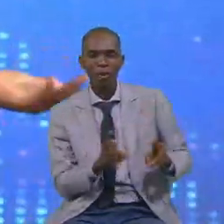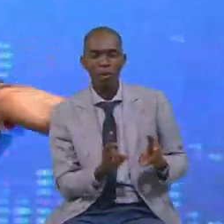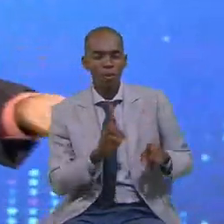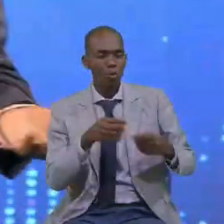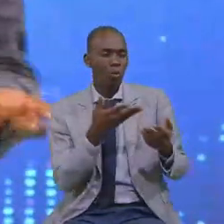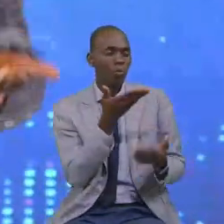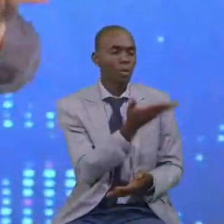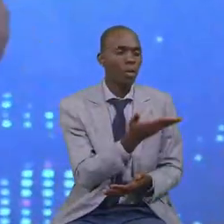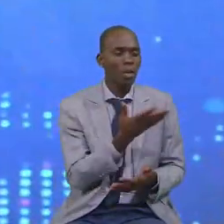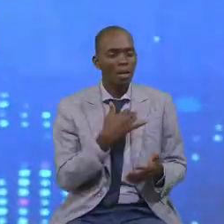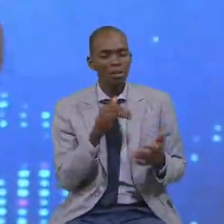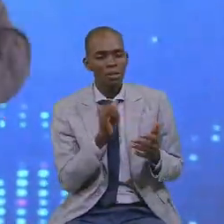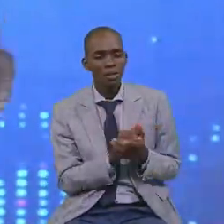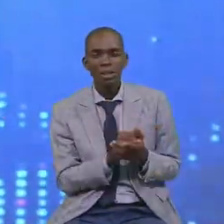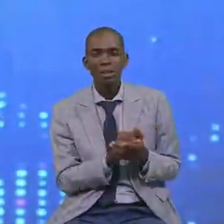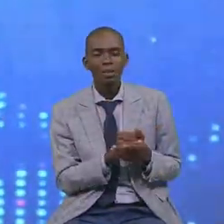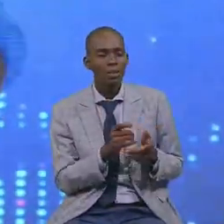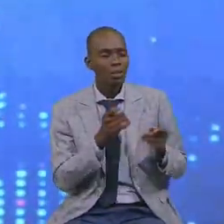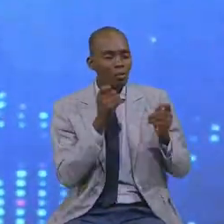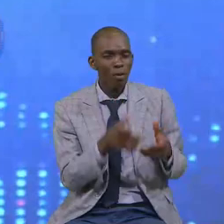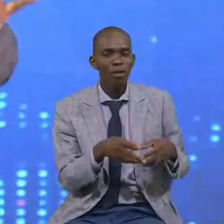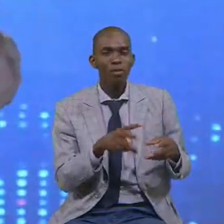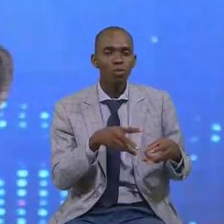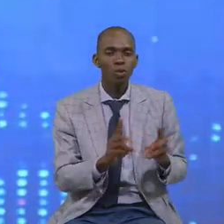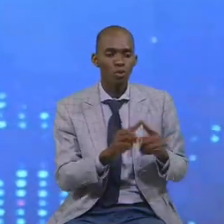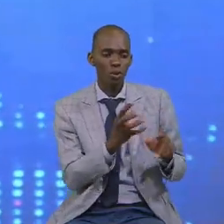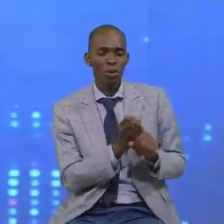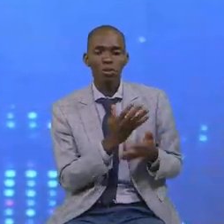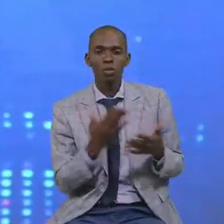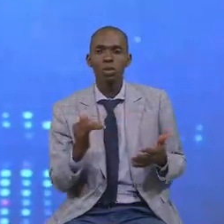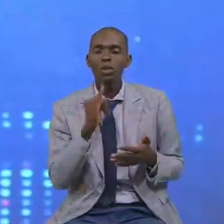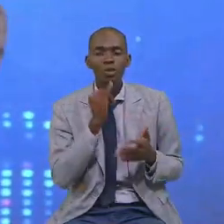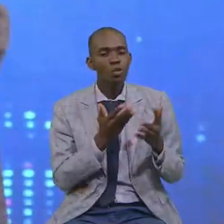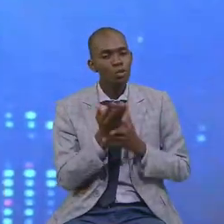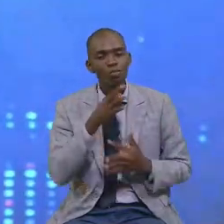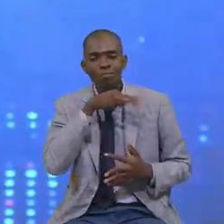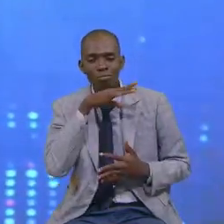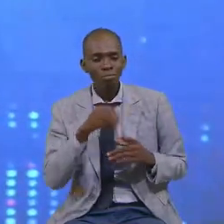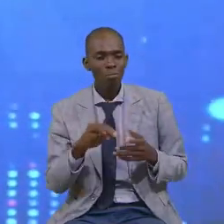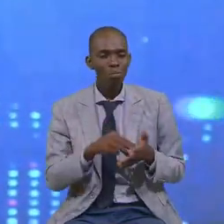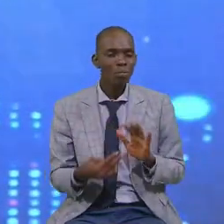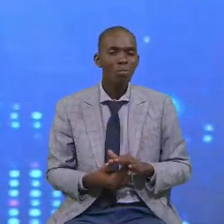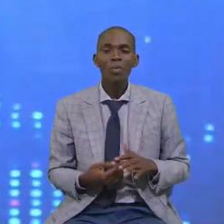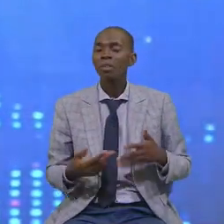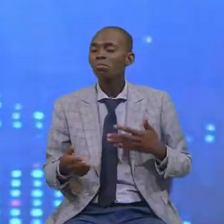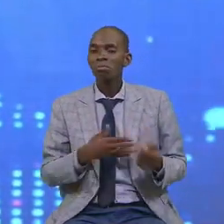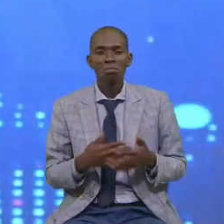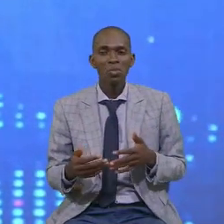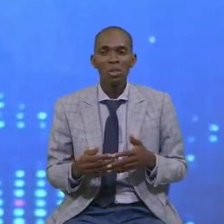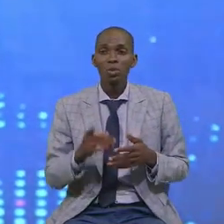that shortcut is corruption. And it ruins our lives. You're trying to get